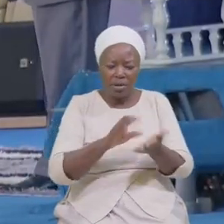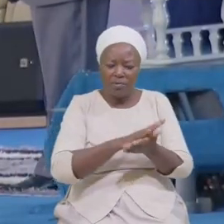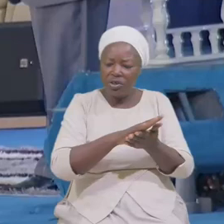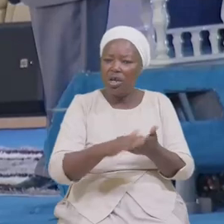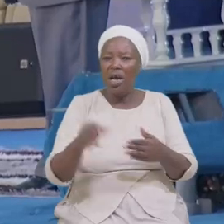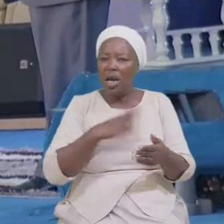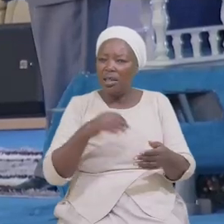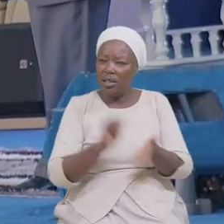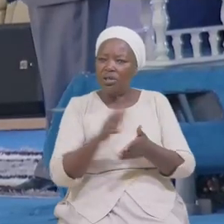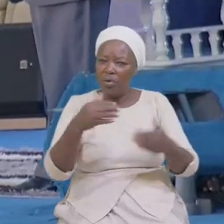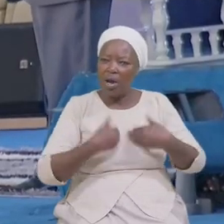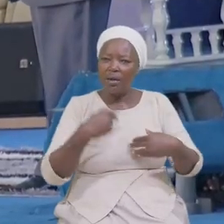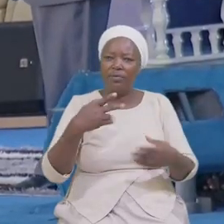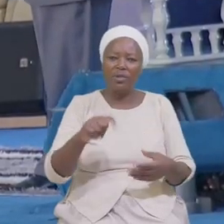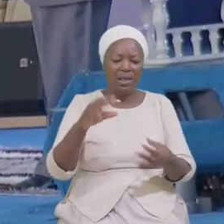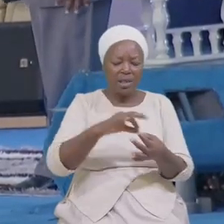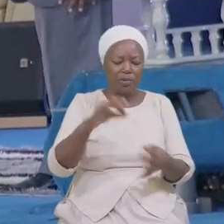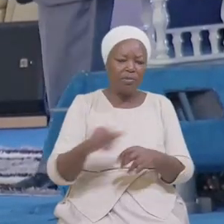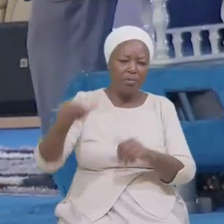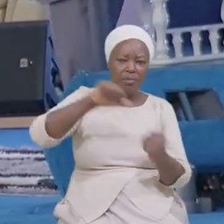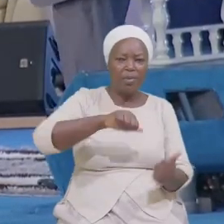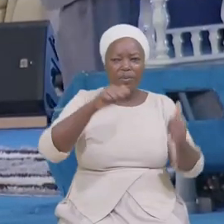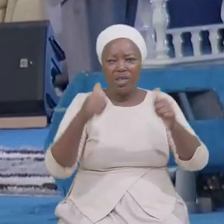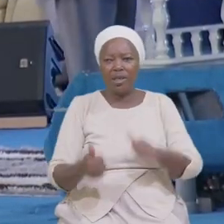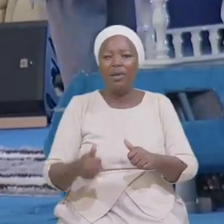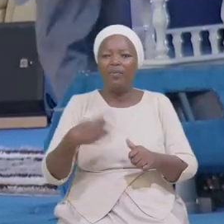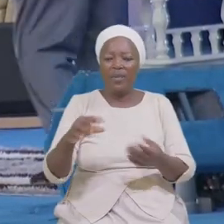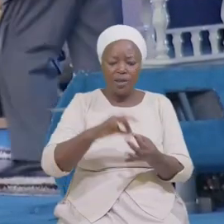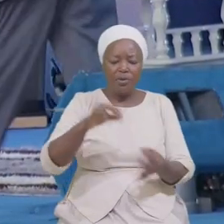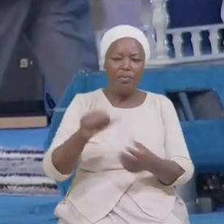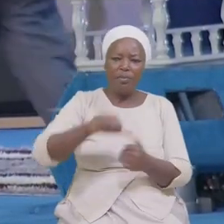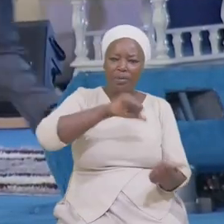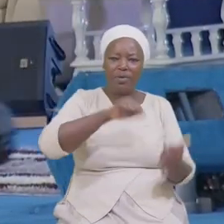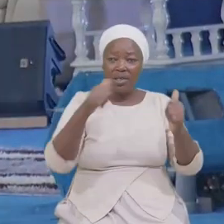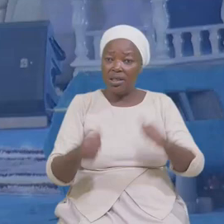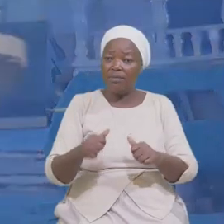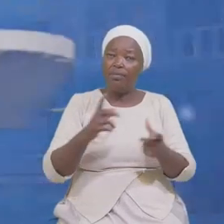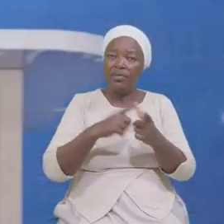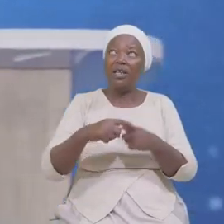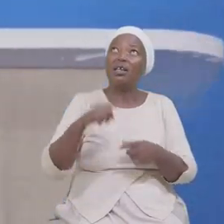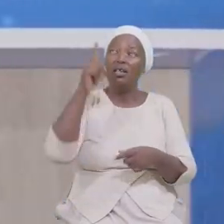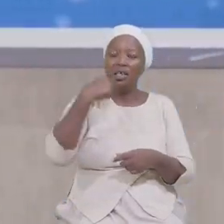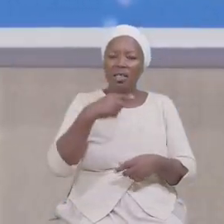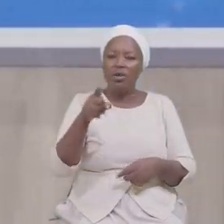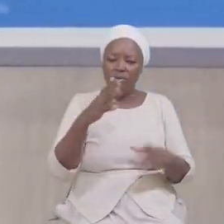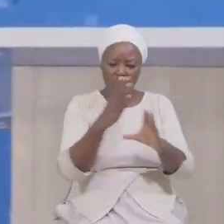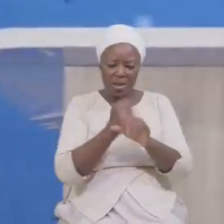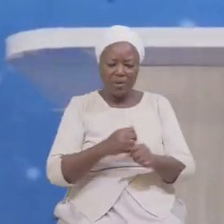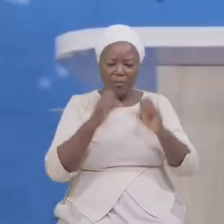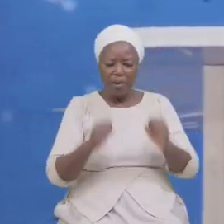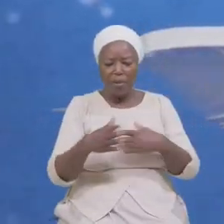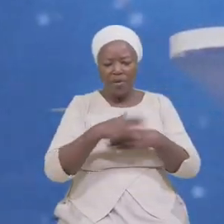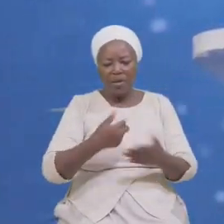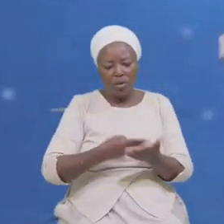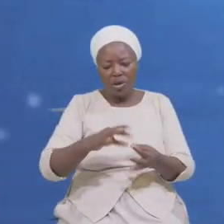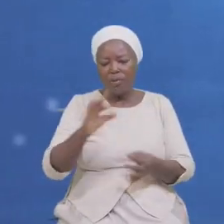the Spirit baptism. The Spirit baptism. It says you receive power after the Holy Ghost has come upon you. But he